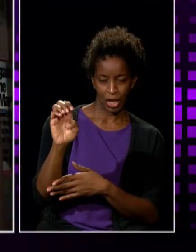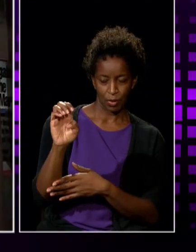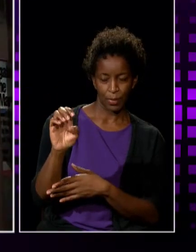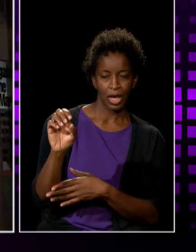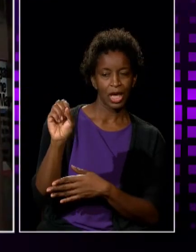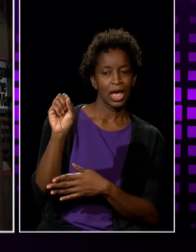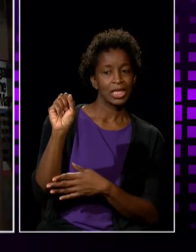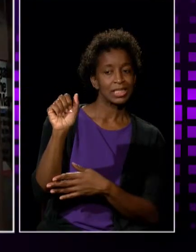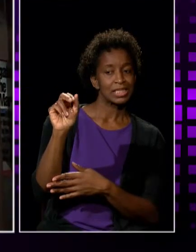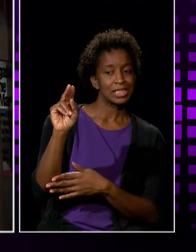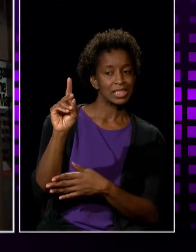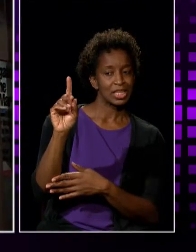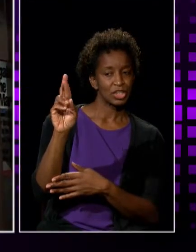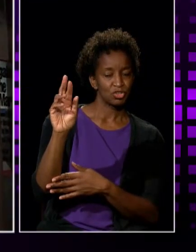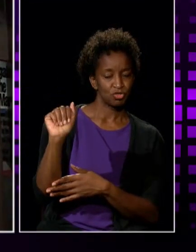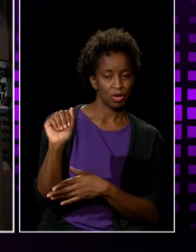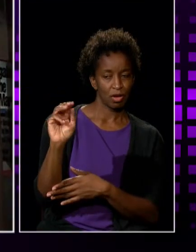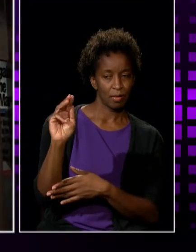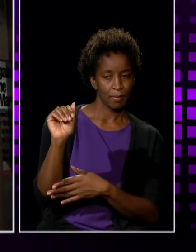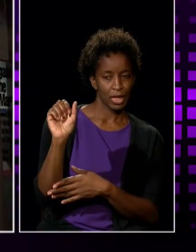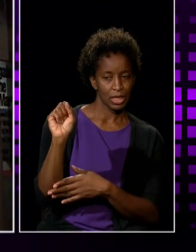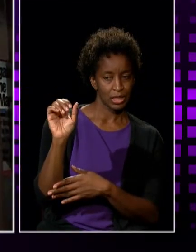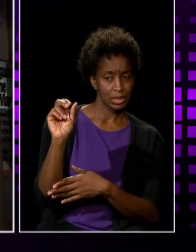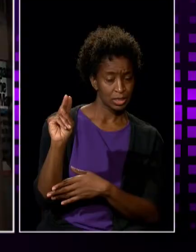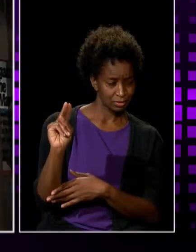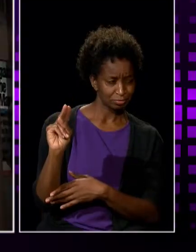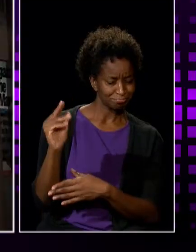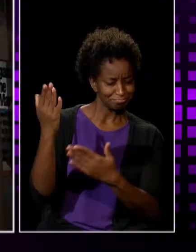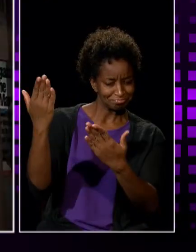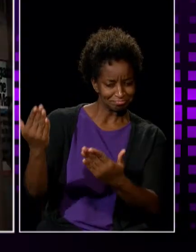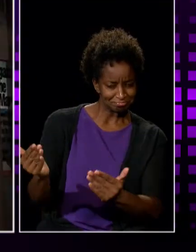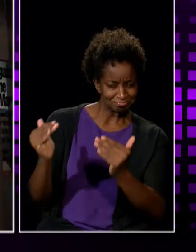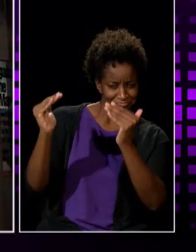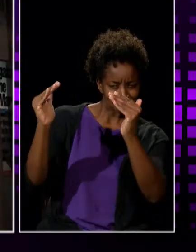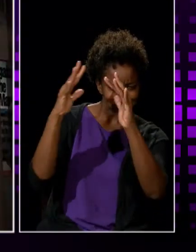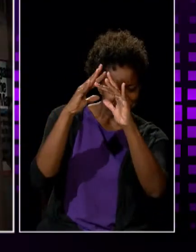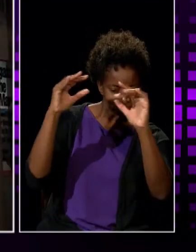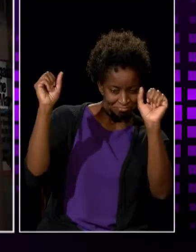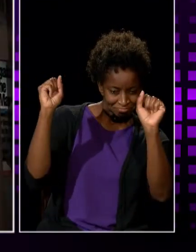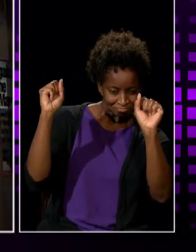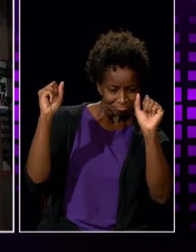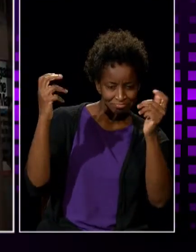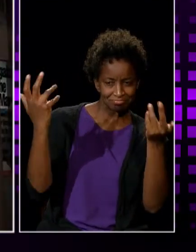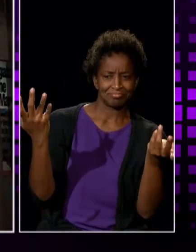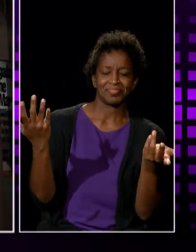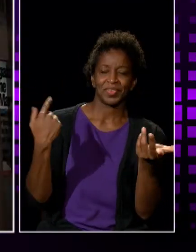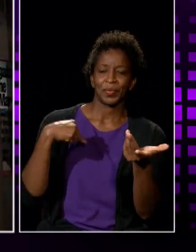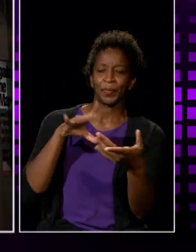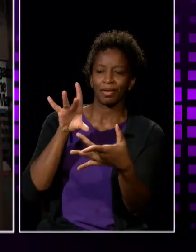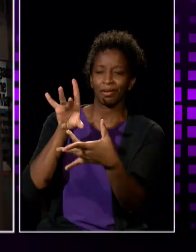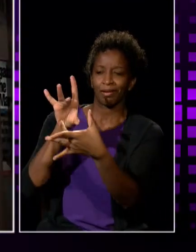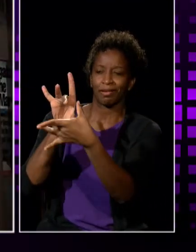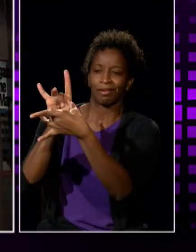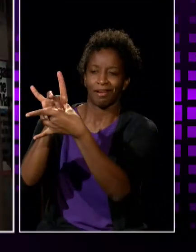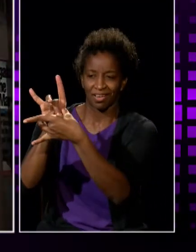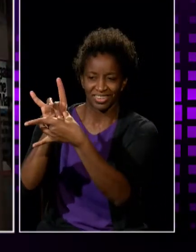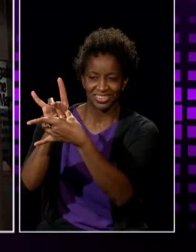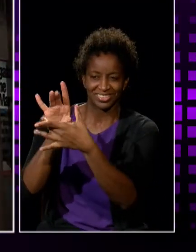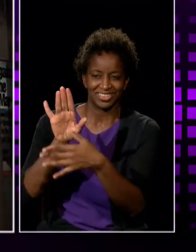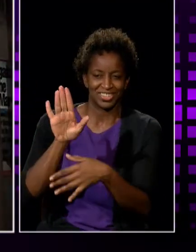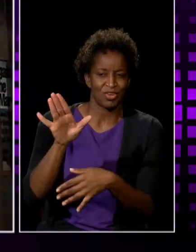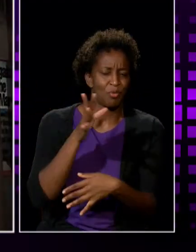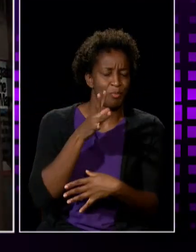is immediately and instantly relatable to all of us in Barbados. Born of working class origins in St.